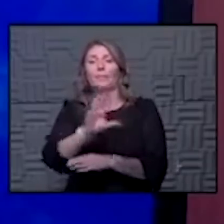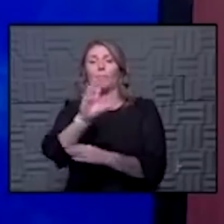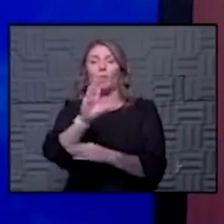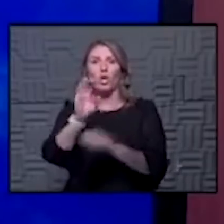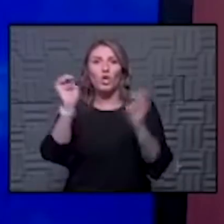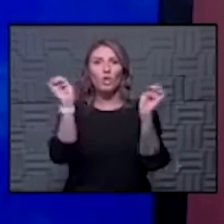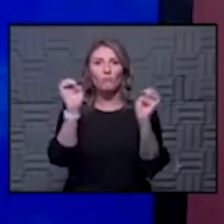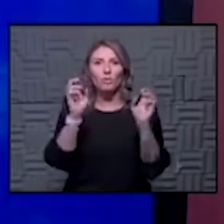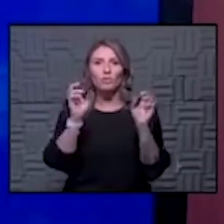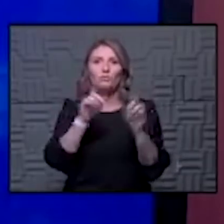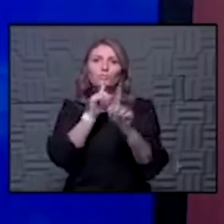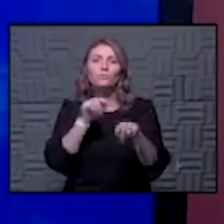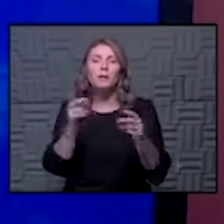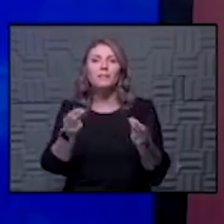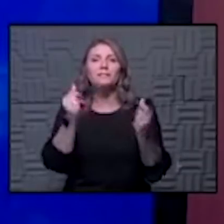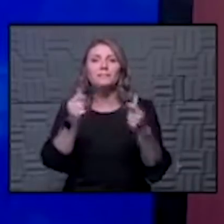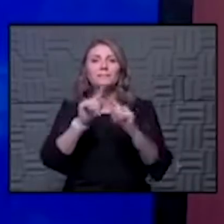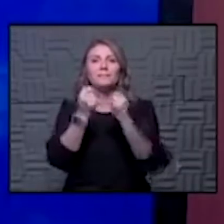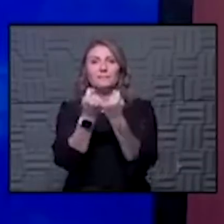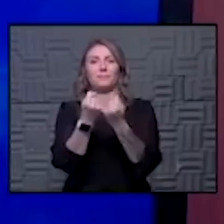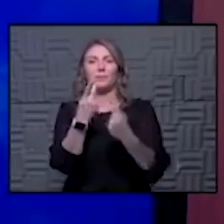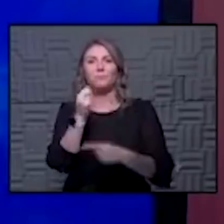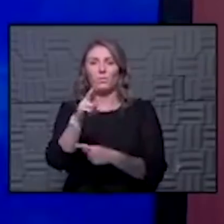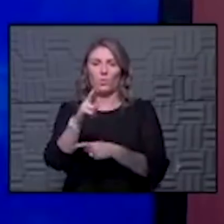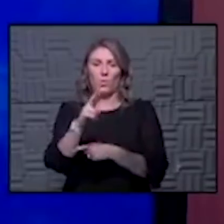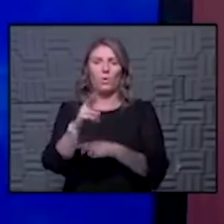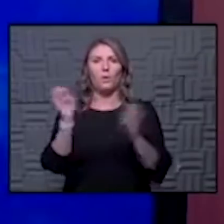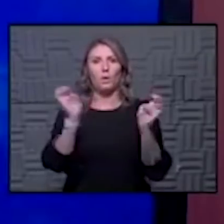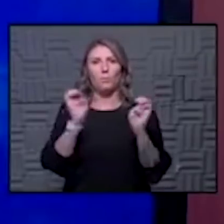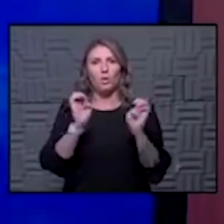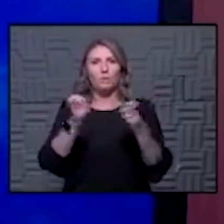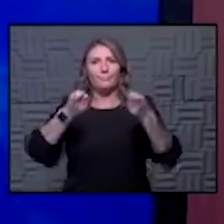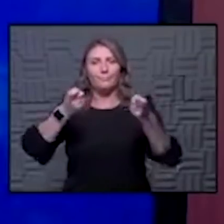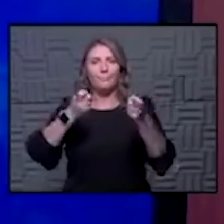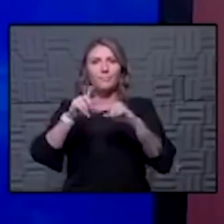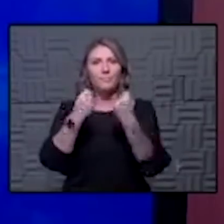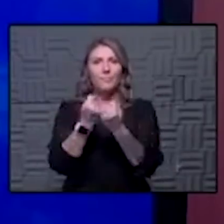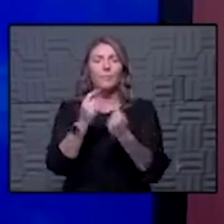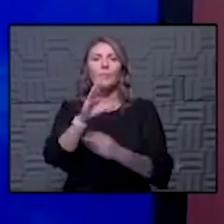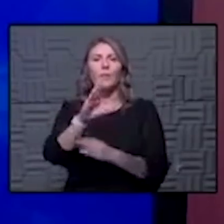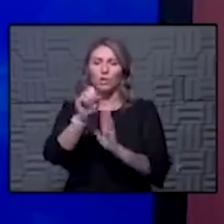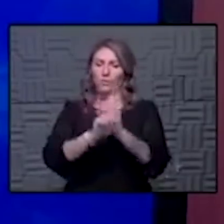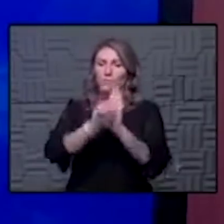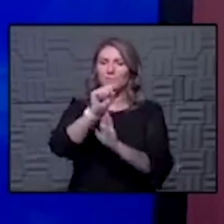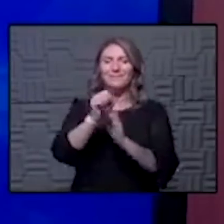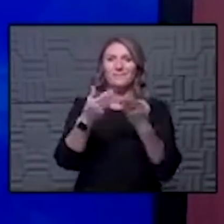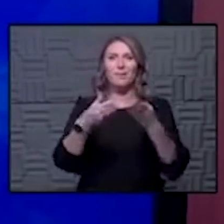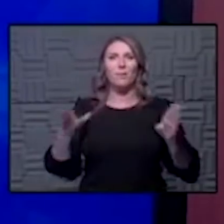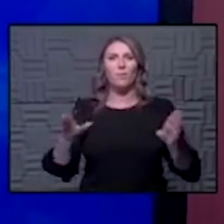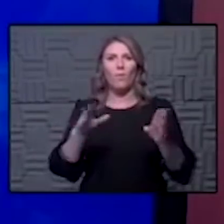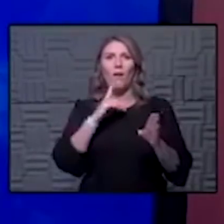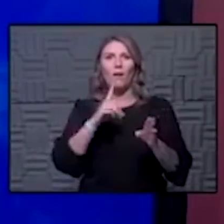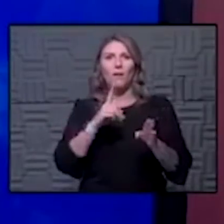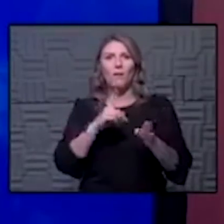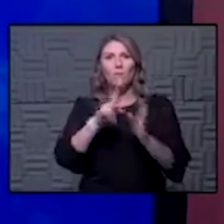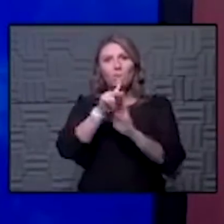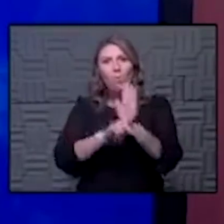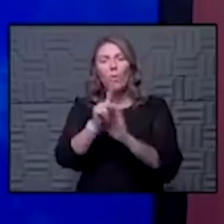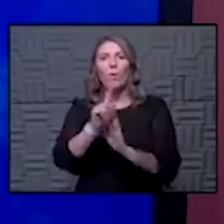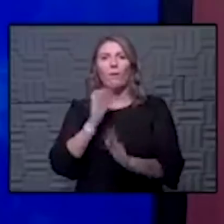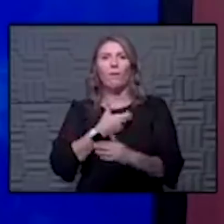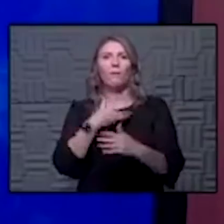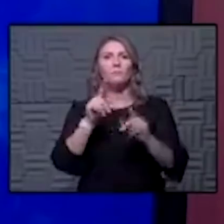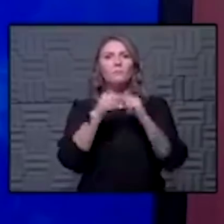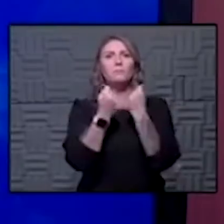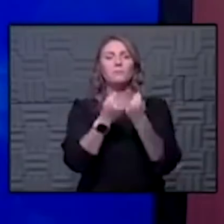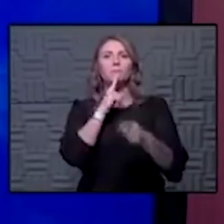emergency response teams or emergency management teams to develop what their statewide distribution protocol will be. And our team has